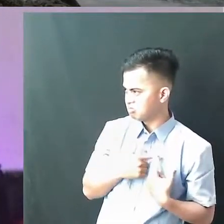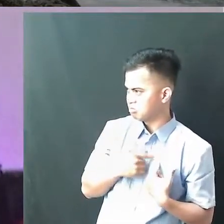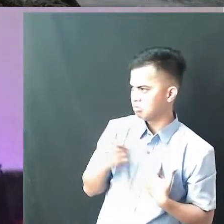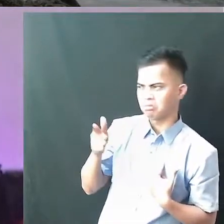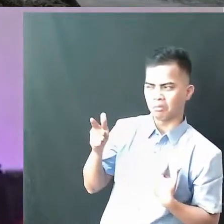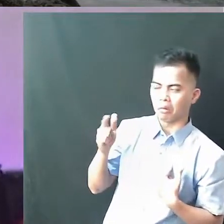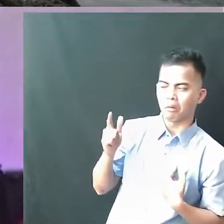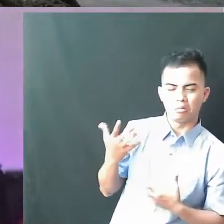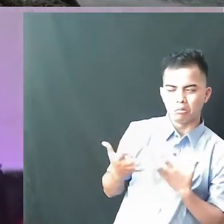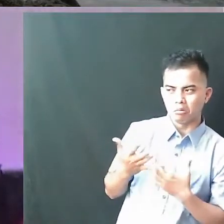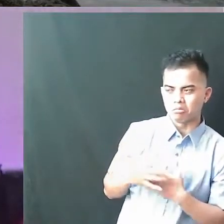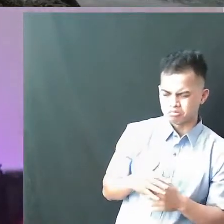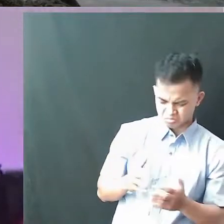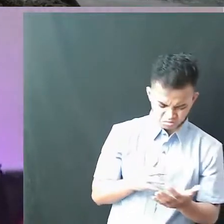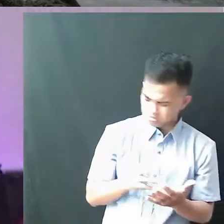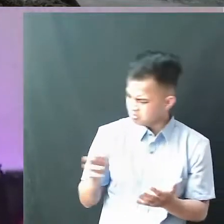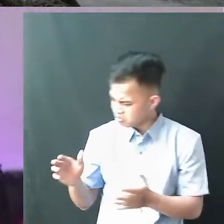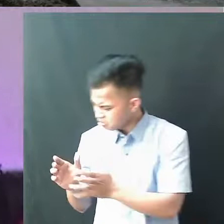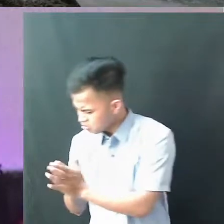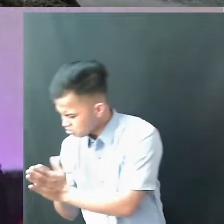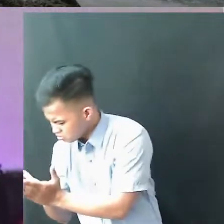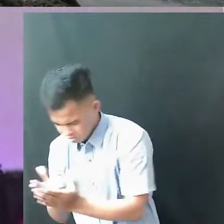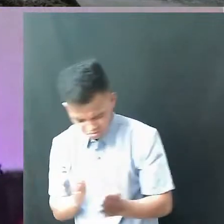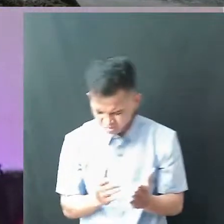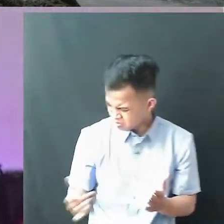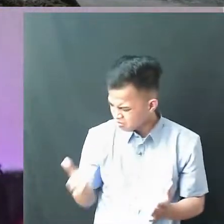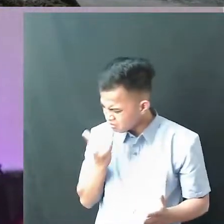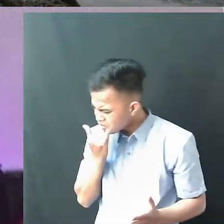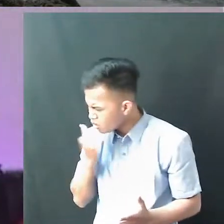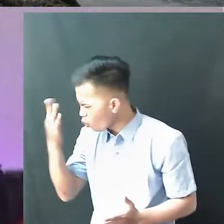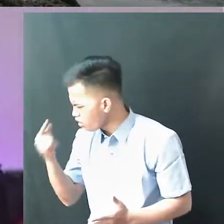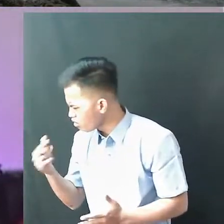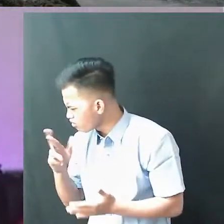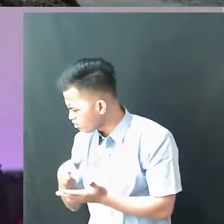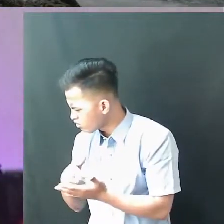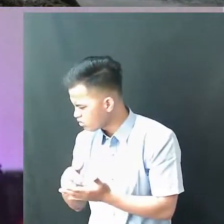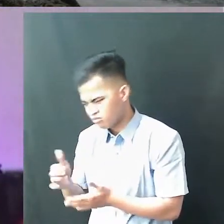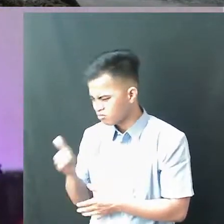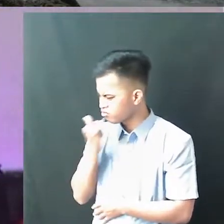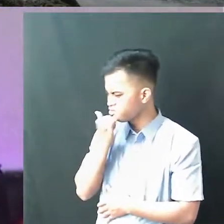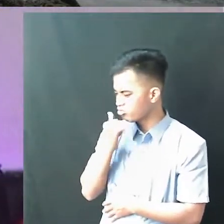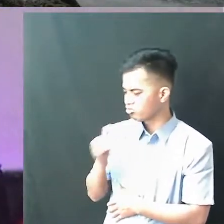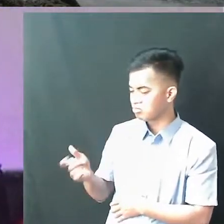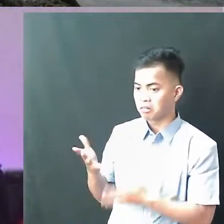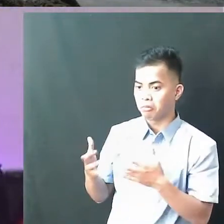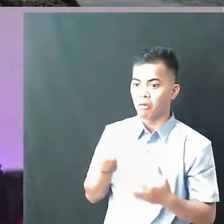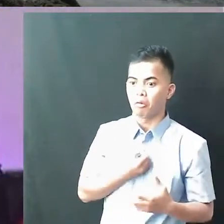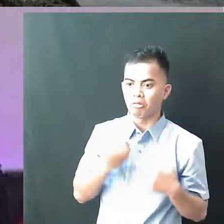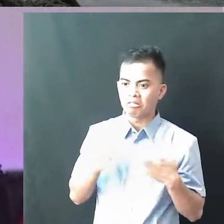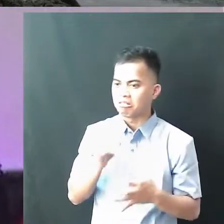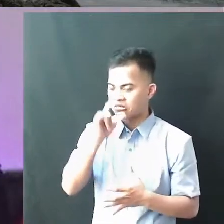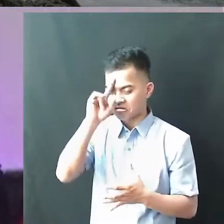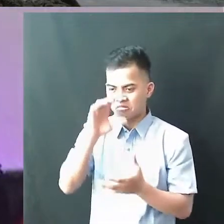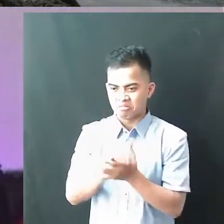Everything I read in there was against what the Bible said. Some kind of theosophy or something like that.